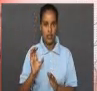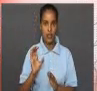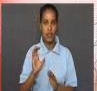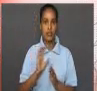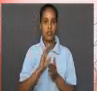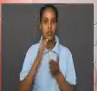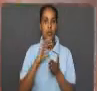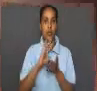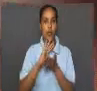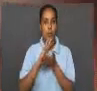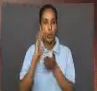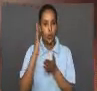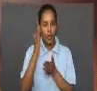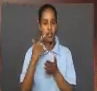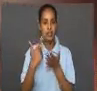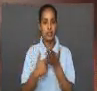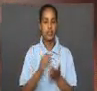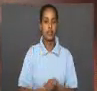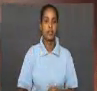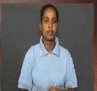be this.